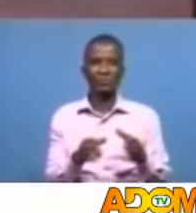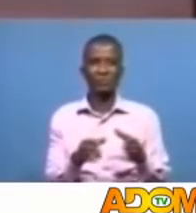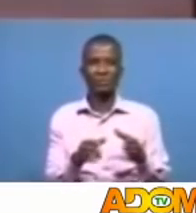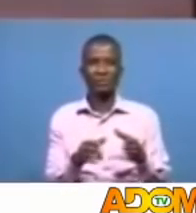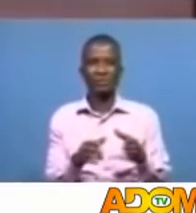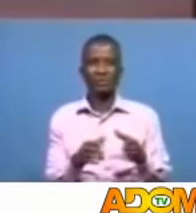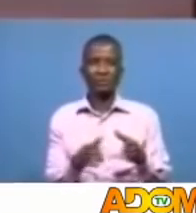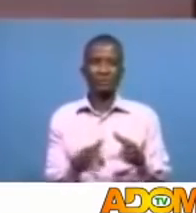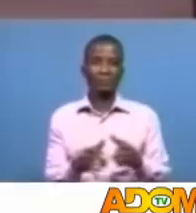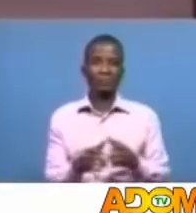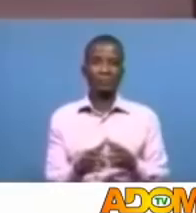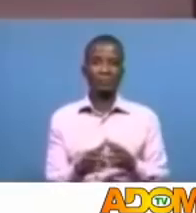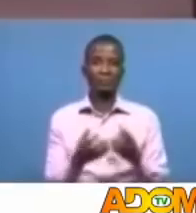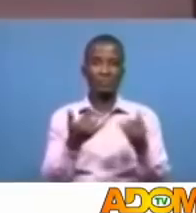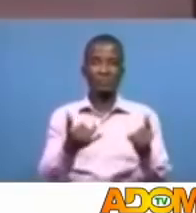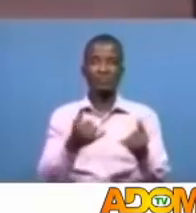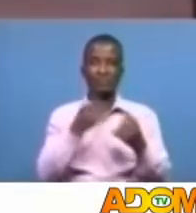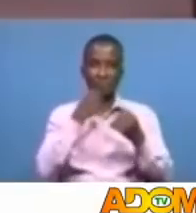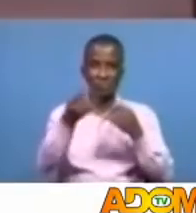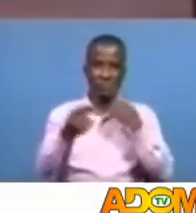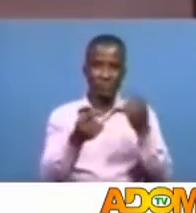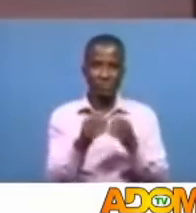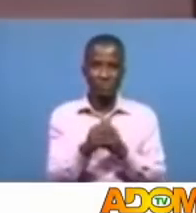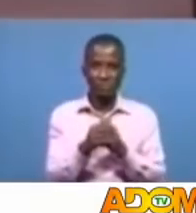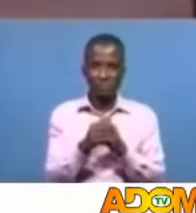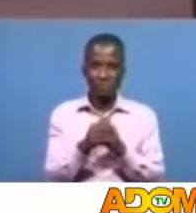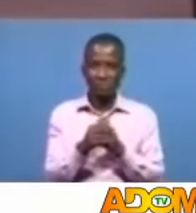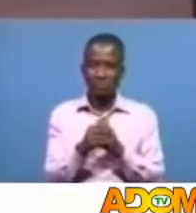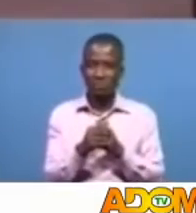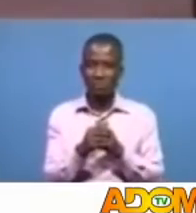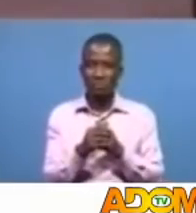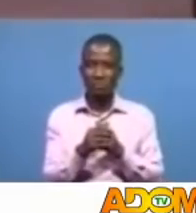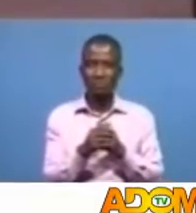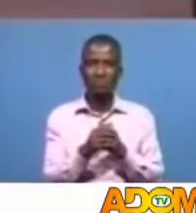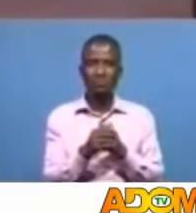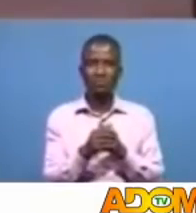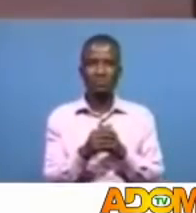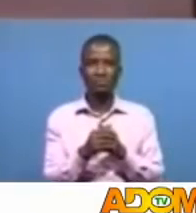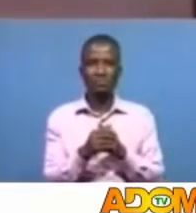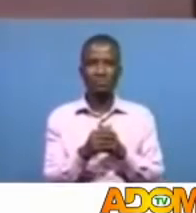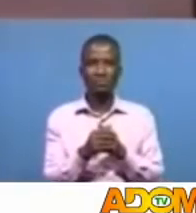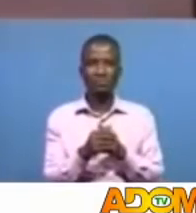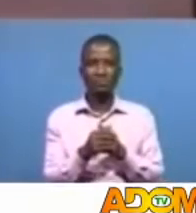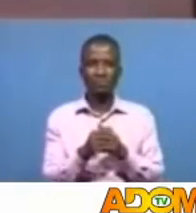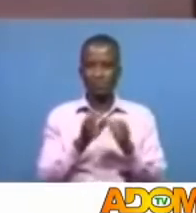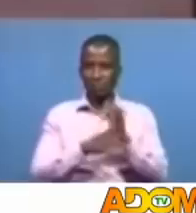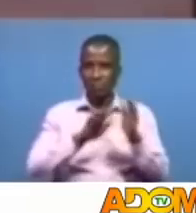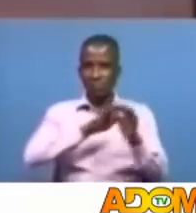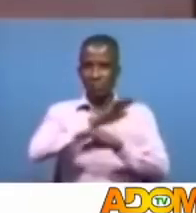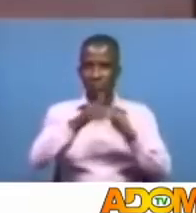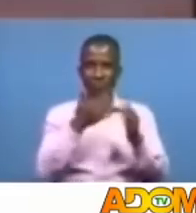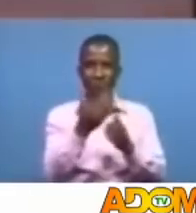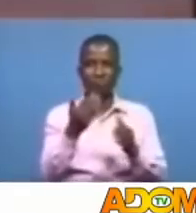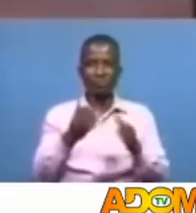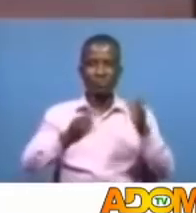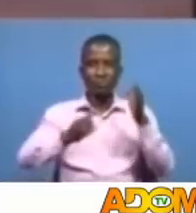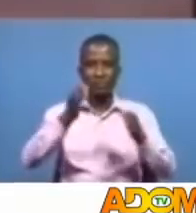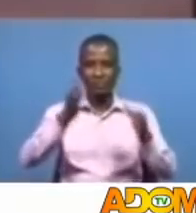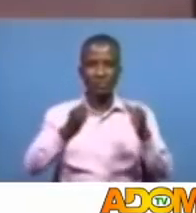Section 58 reads, in any proceedings and at any stage of the proceedings, a